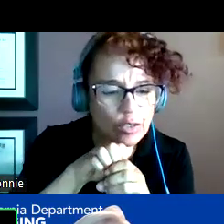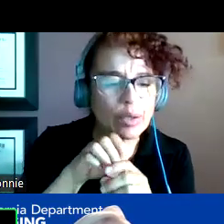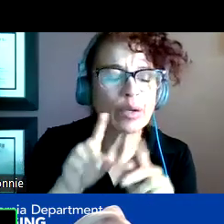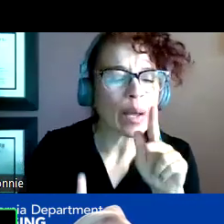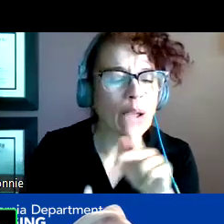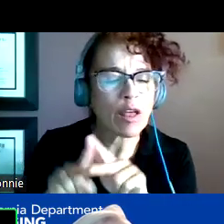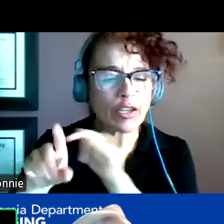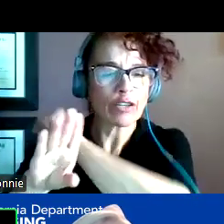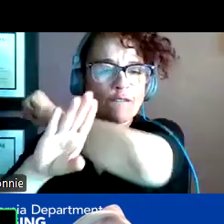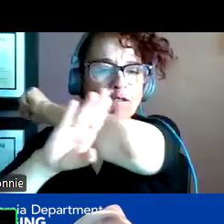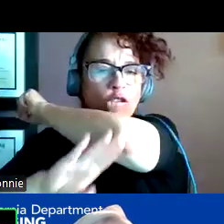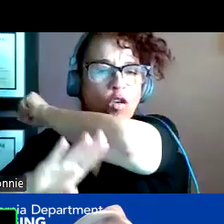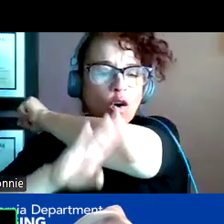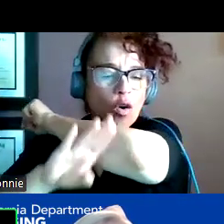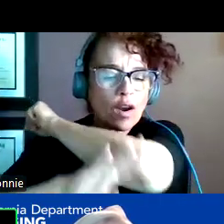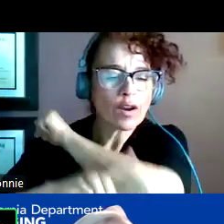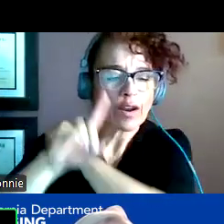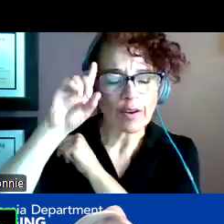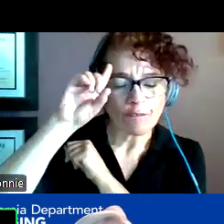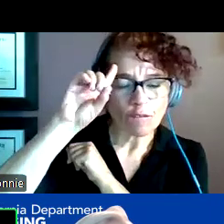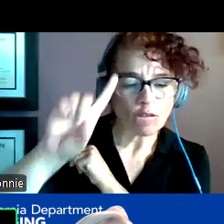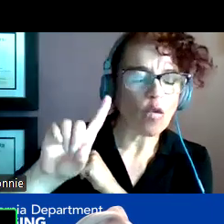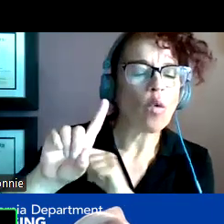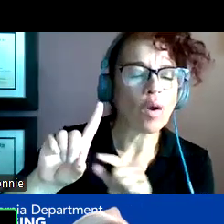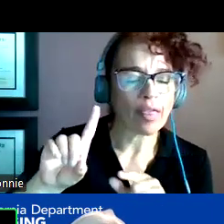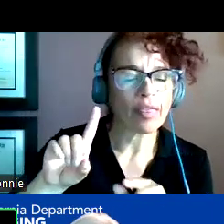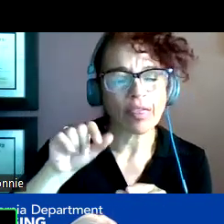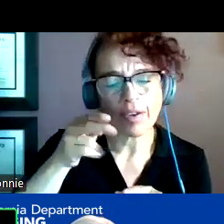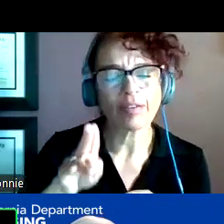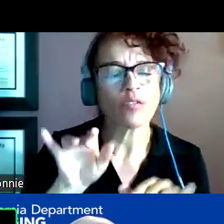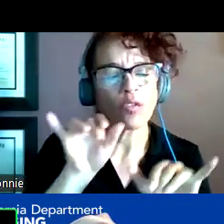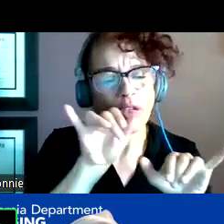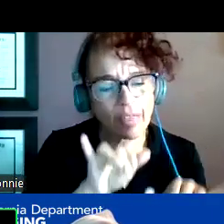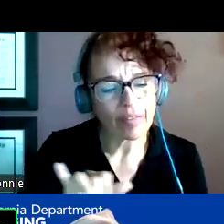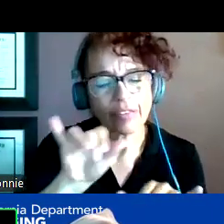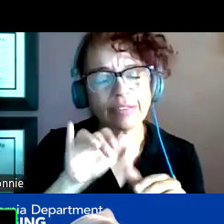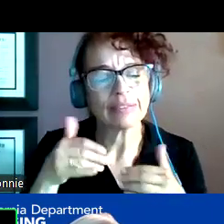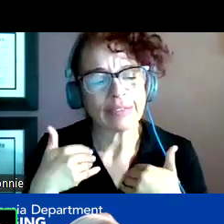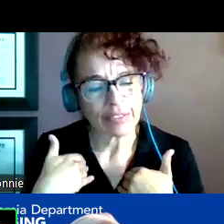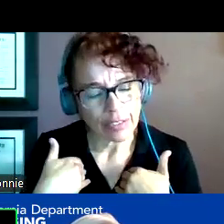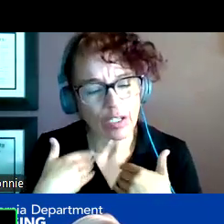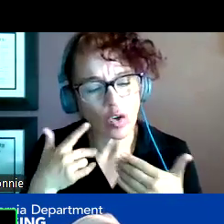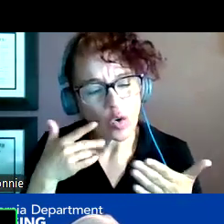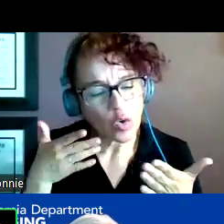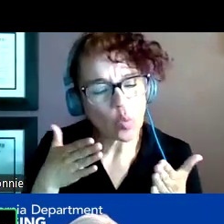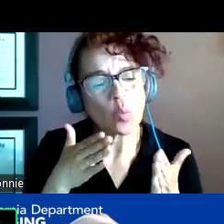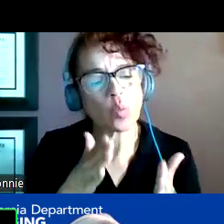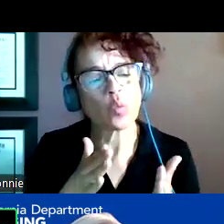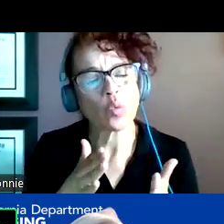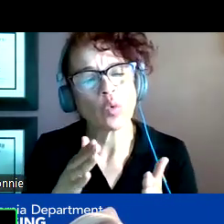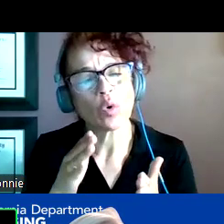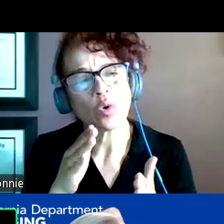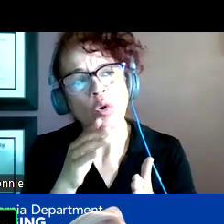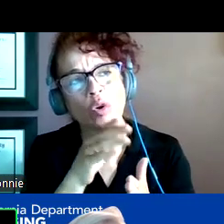coming this fall for the full DACLAC, so that they have a way to communicate back to you